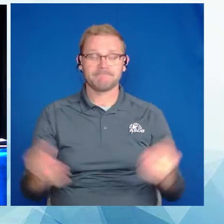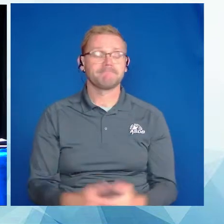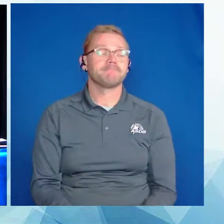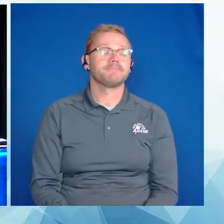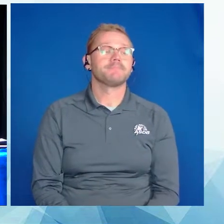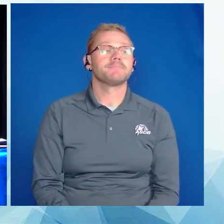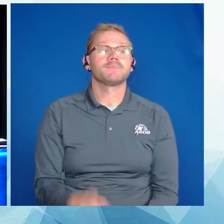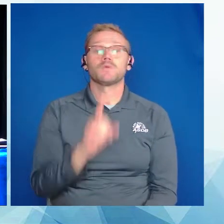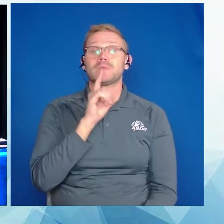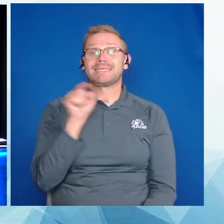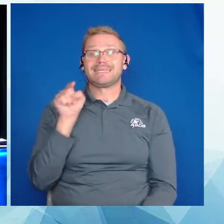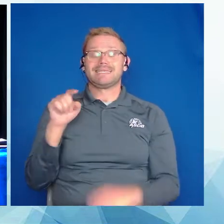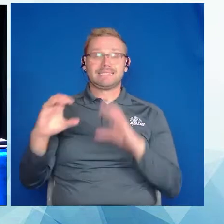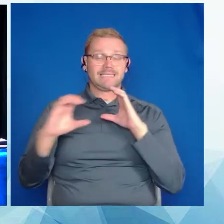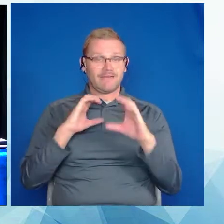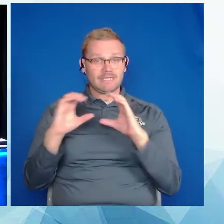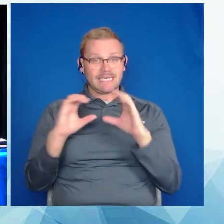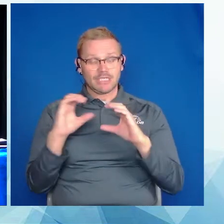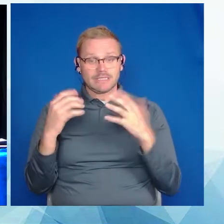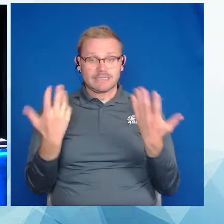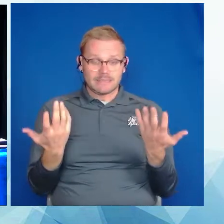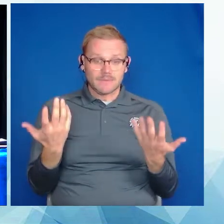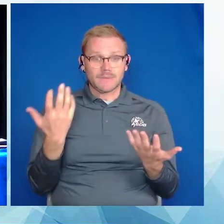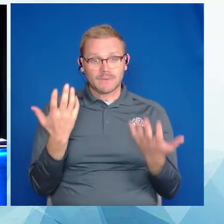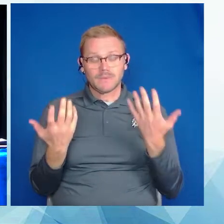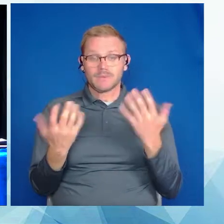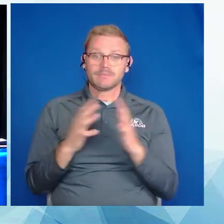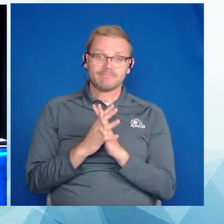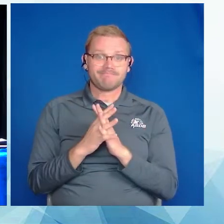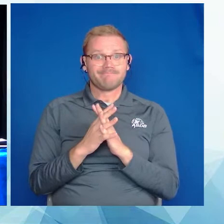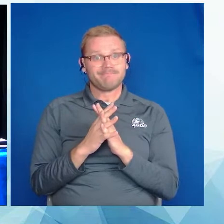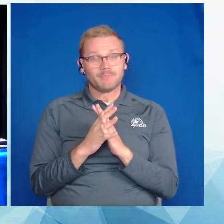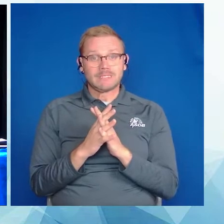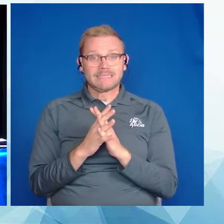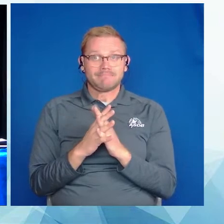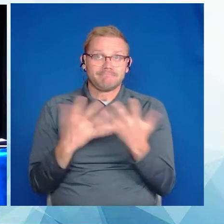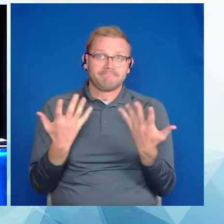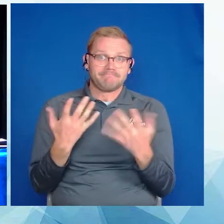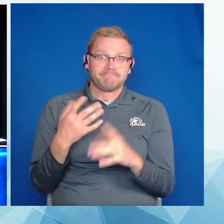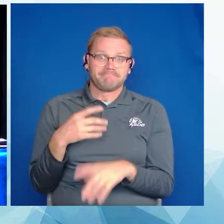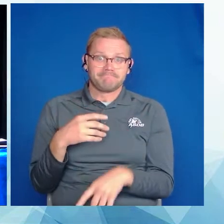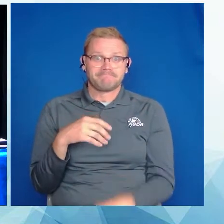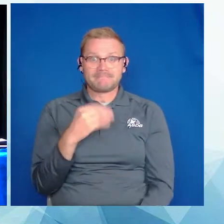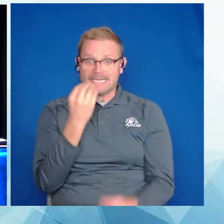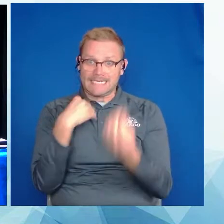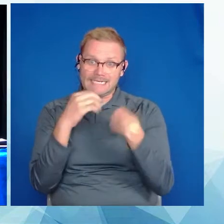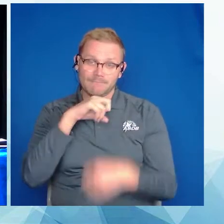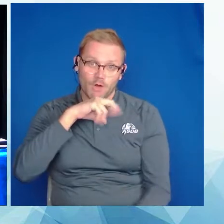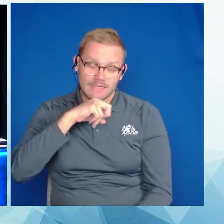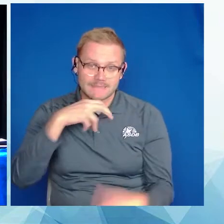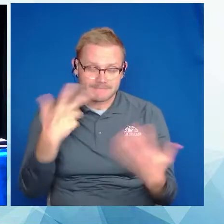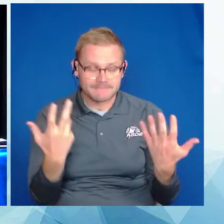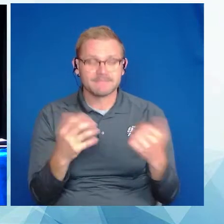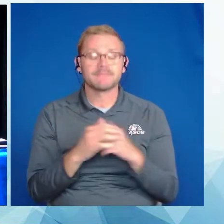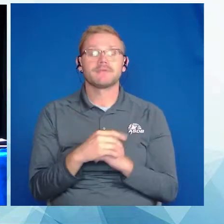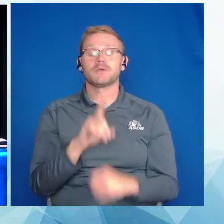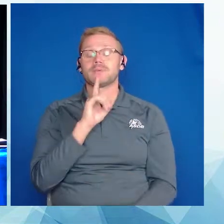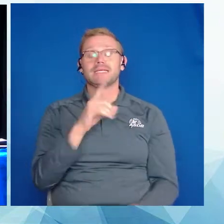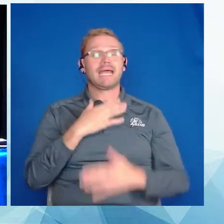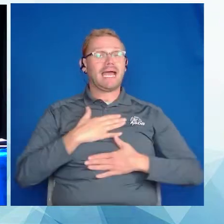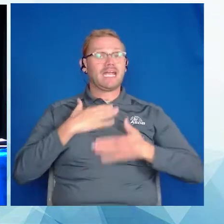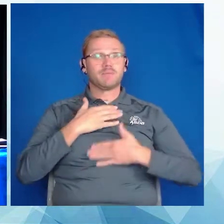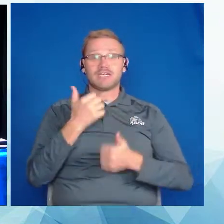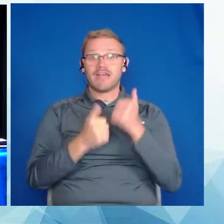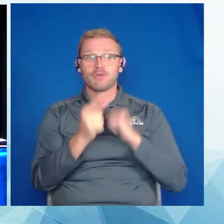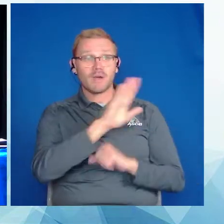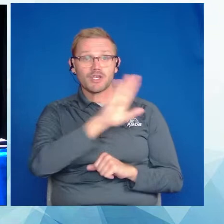Again, these conversations have been eating frogs. And I do want to say I appreciate